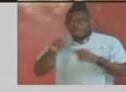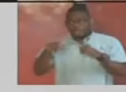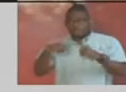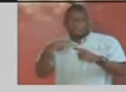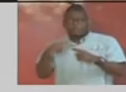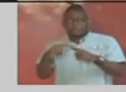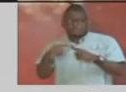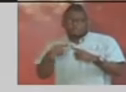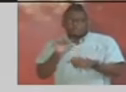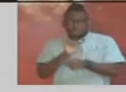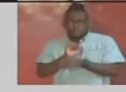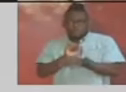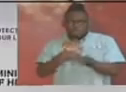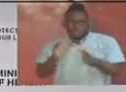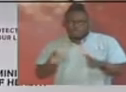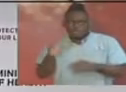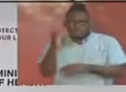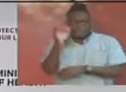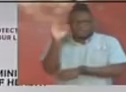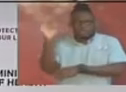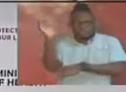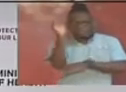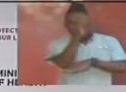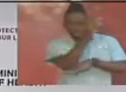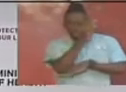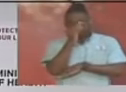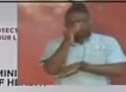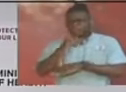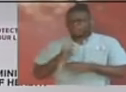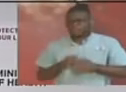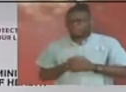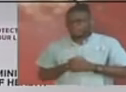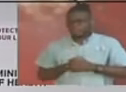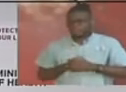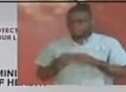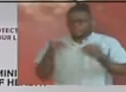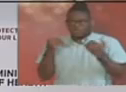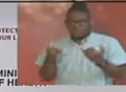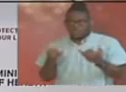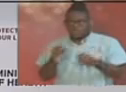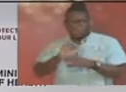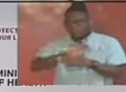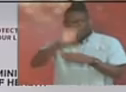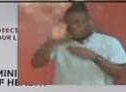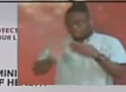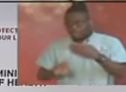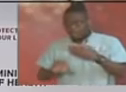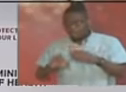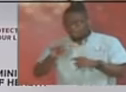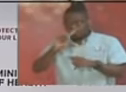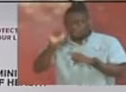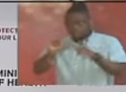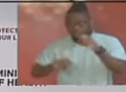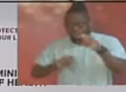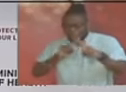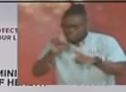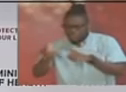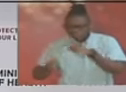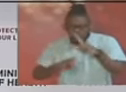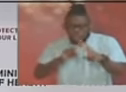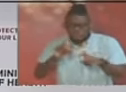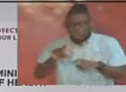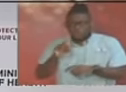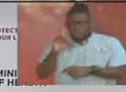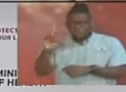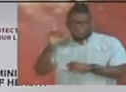regard. Thank you very much. And we seem to have come to the end of questions this morning. Just checking one last time if